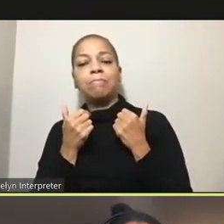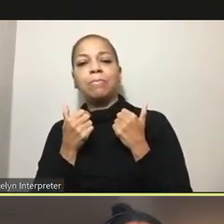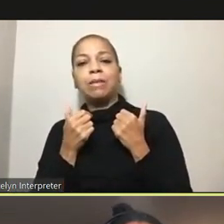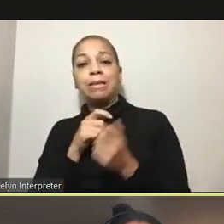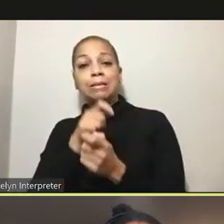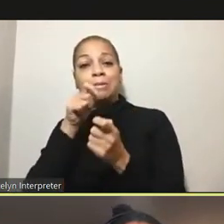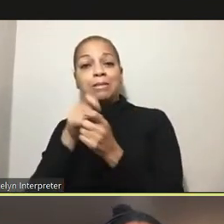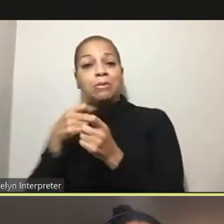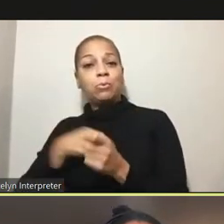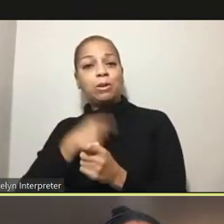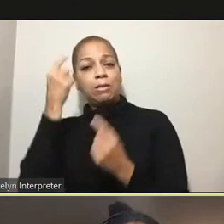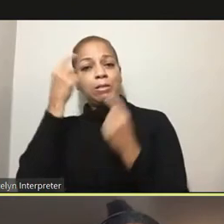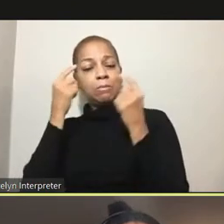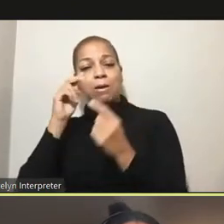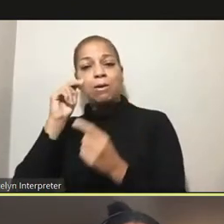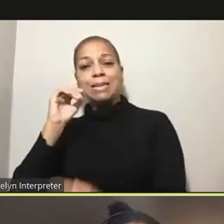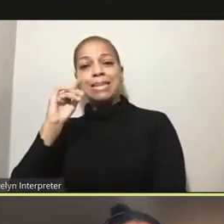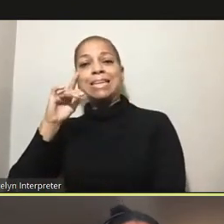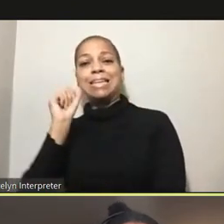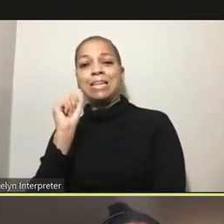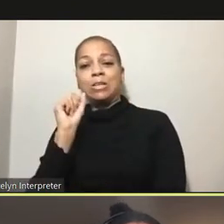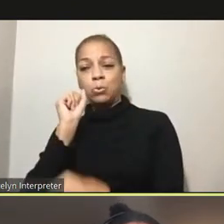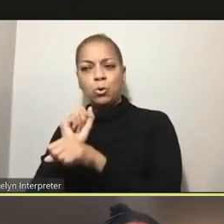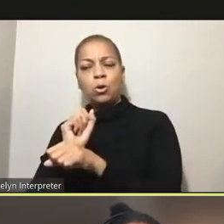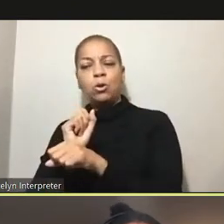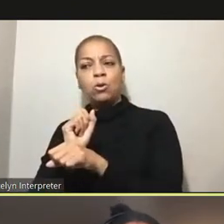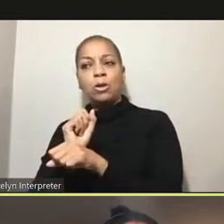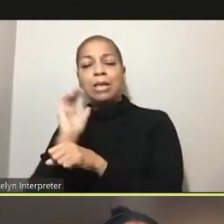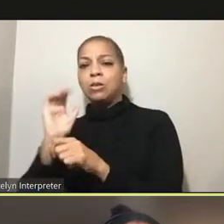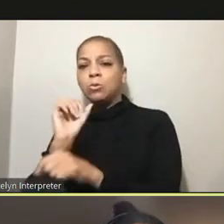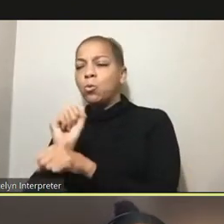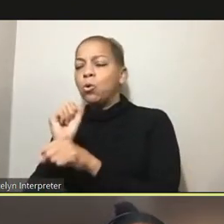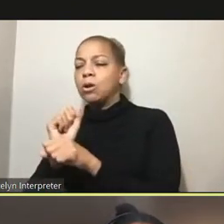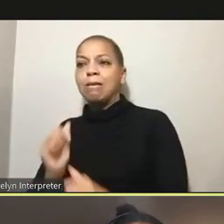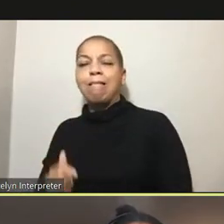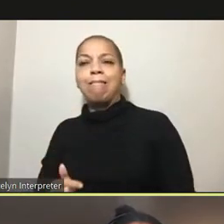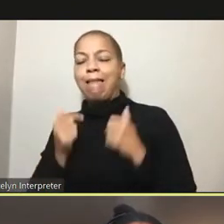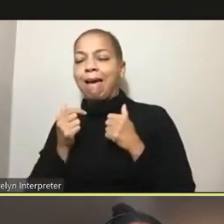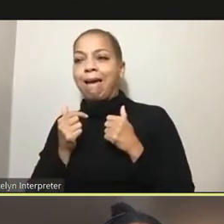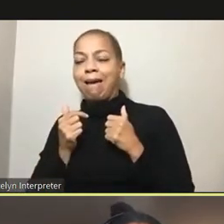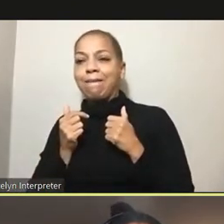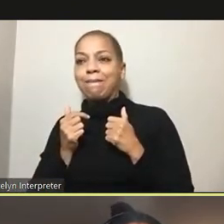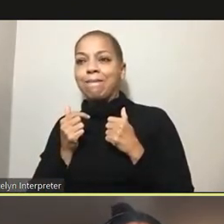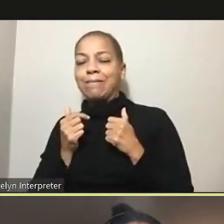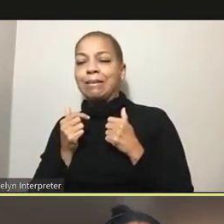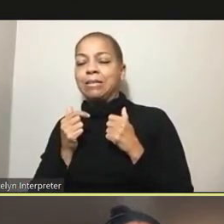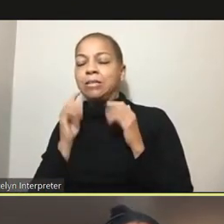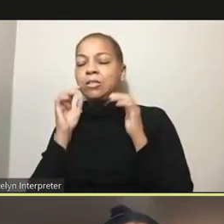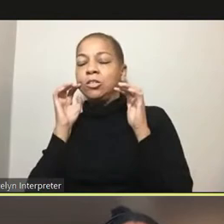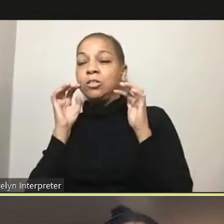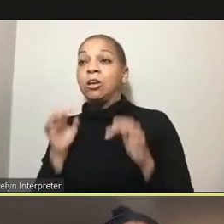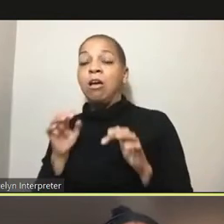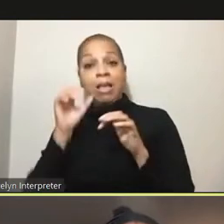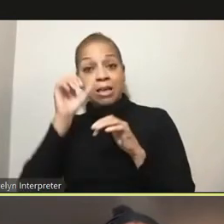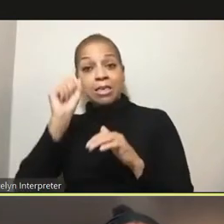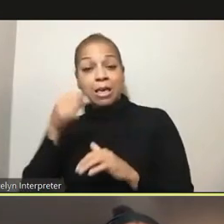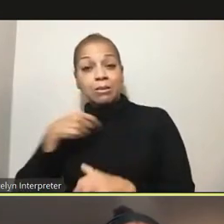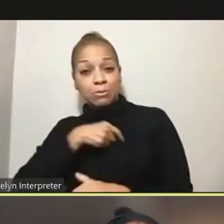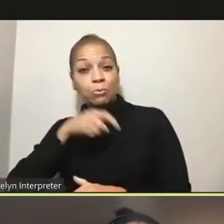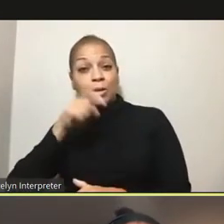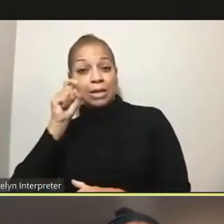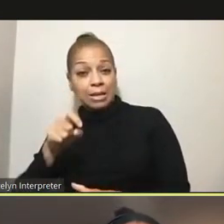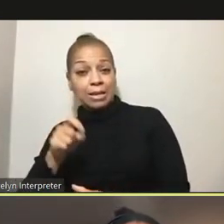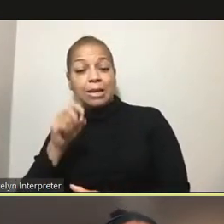work, it's living, it's alive, it is vibrant, it is stunning. And yes, we do need